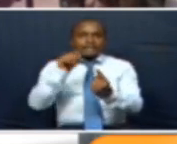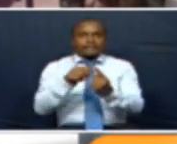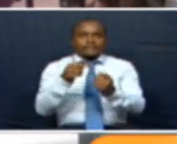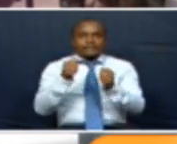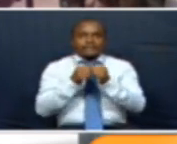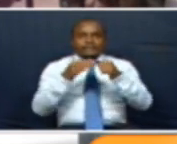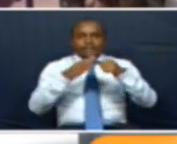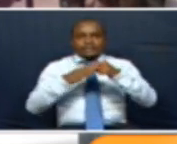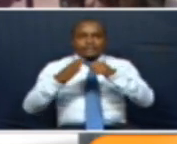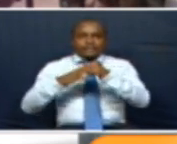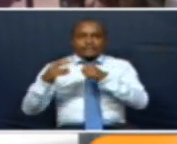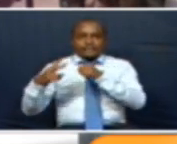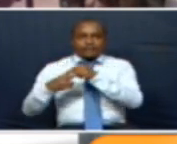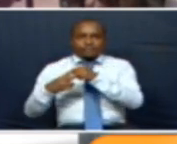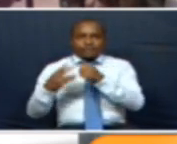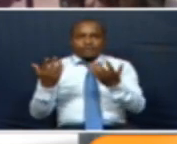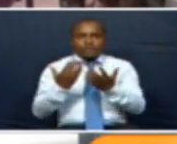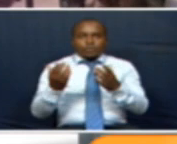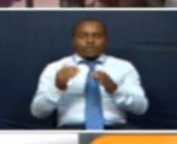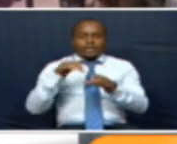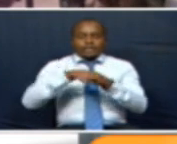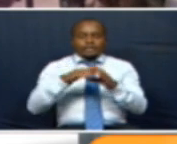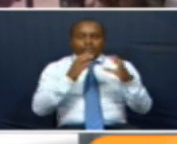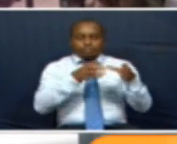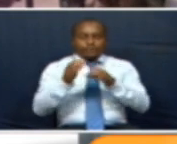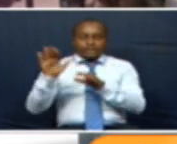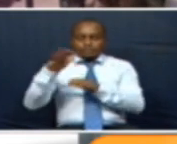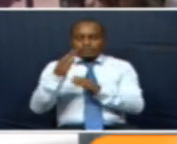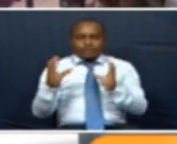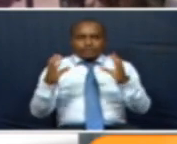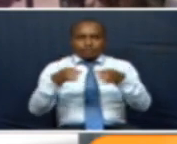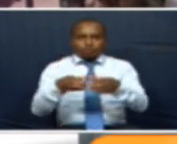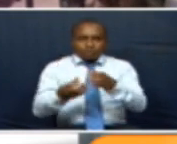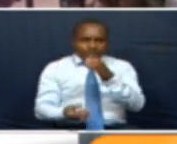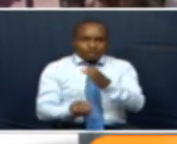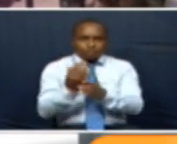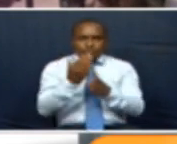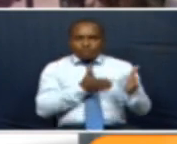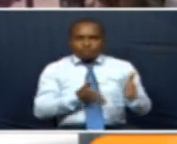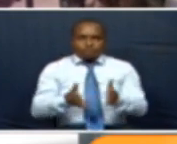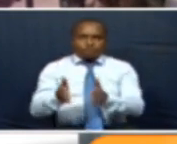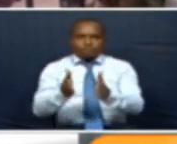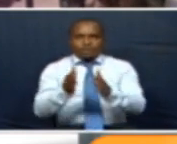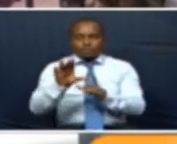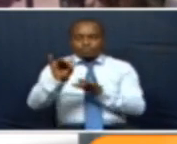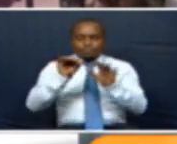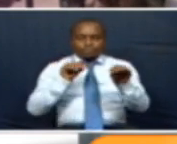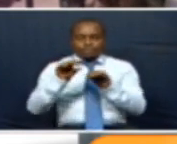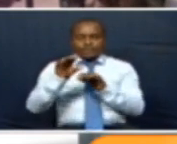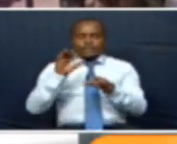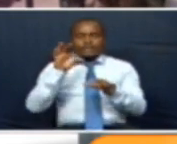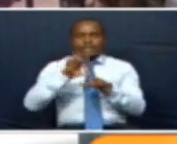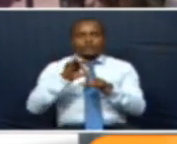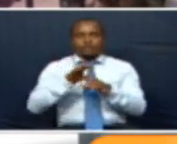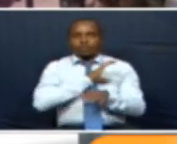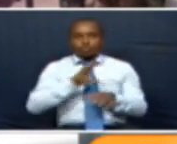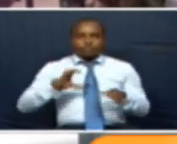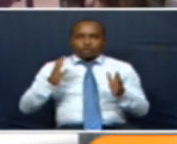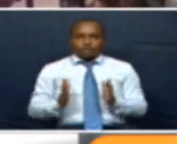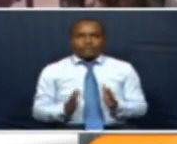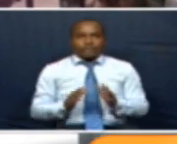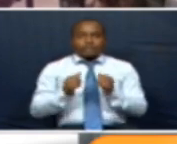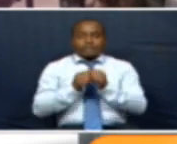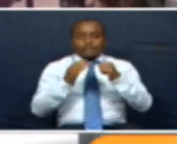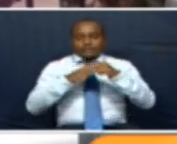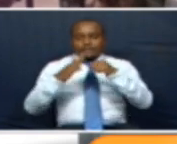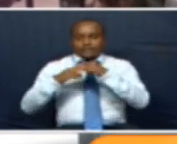1997 election, where Inter-Party's parliamentary group devised a formula to pick new electoral commissioners. But the 1997 election had its